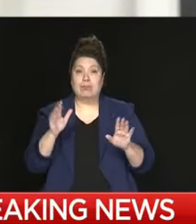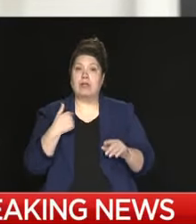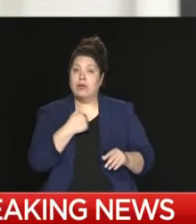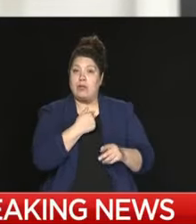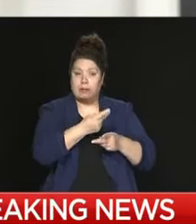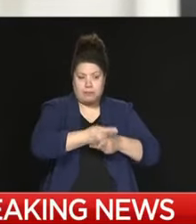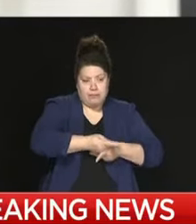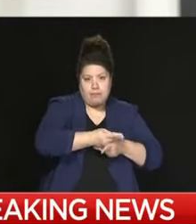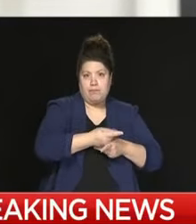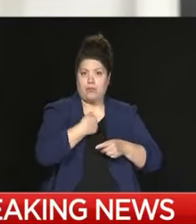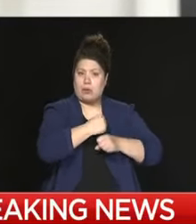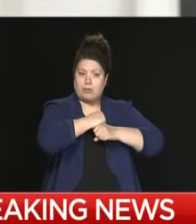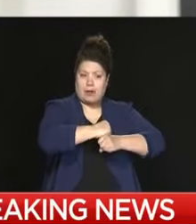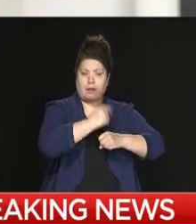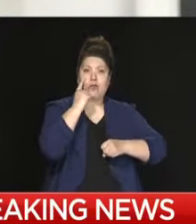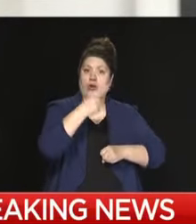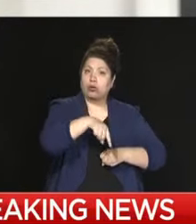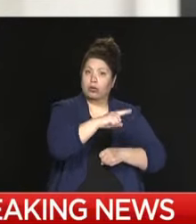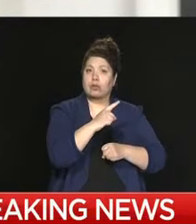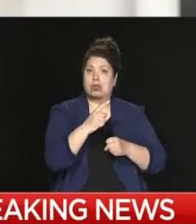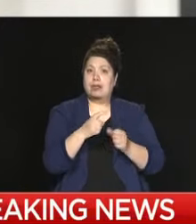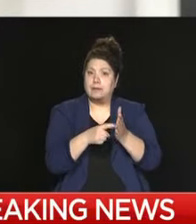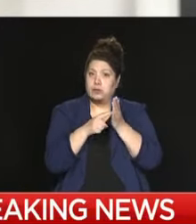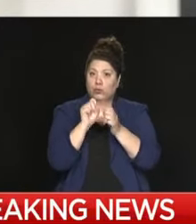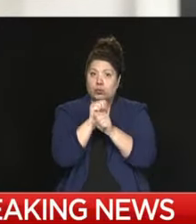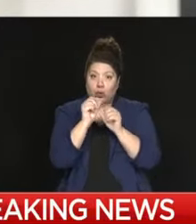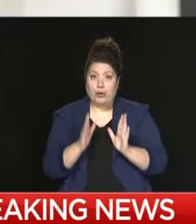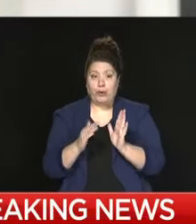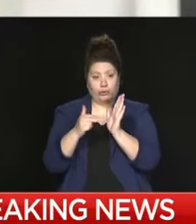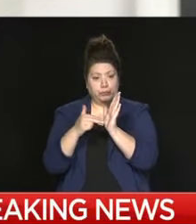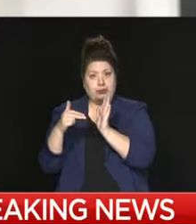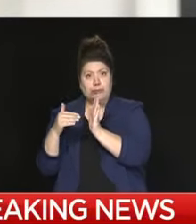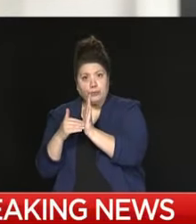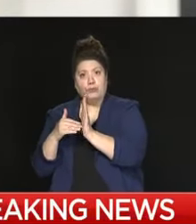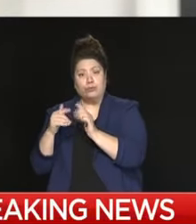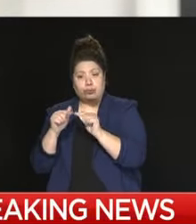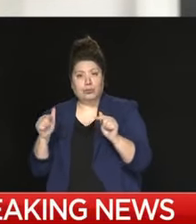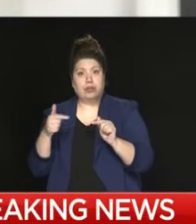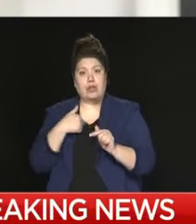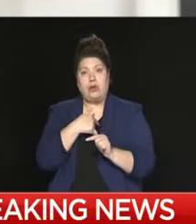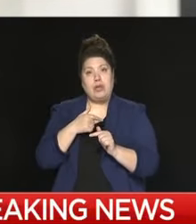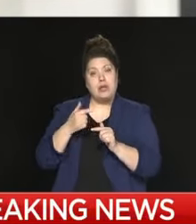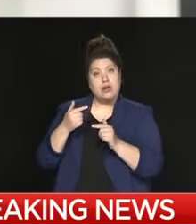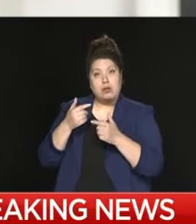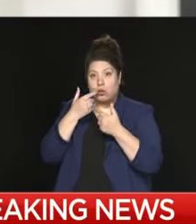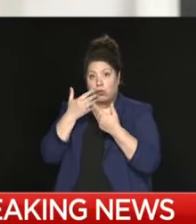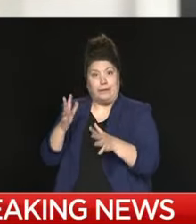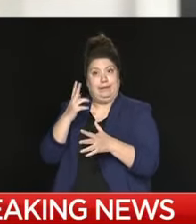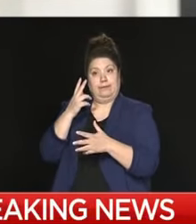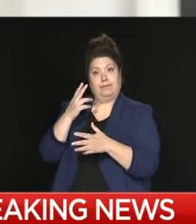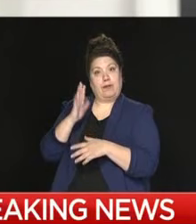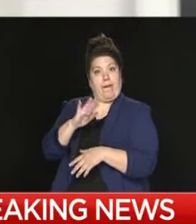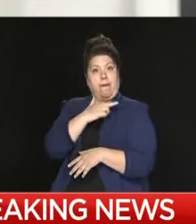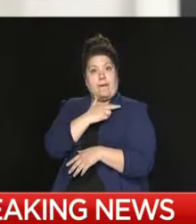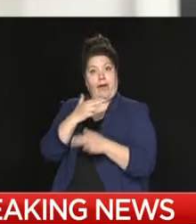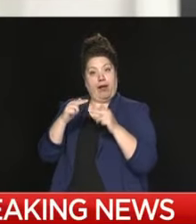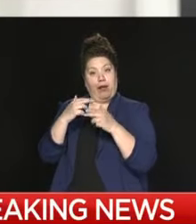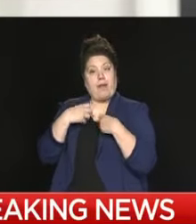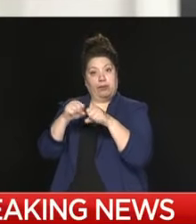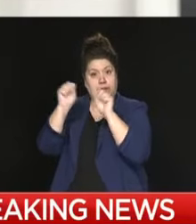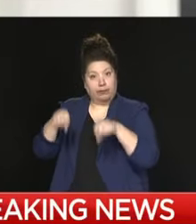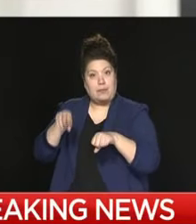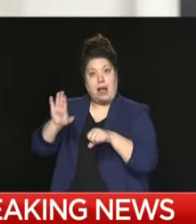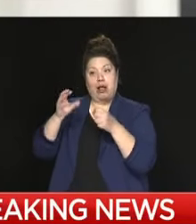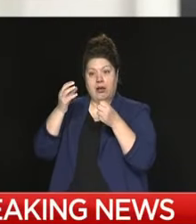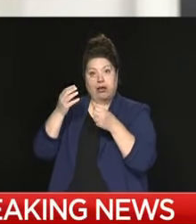protect essential workers and specifically to prevent our health system from getting overloaded. That has been successful.